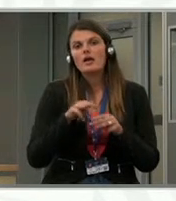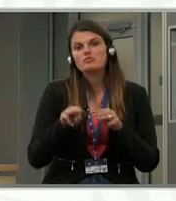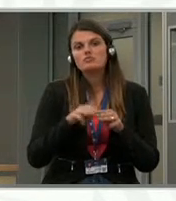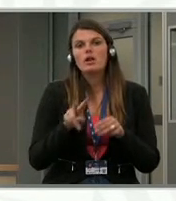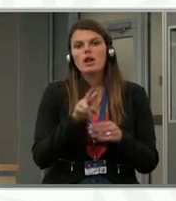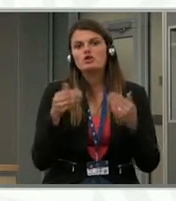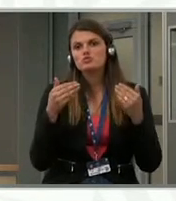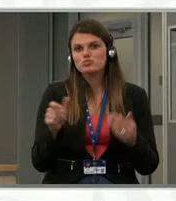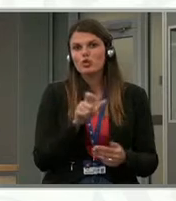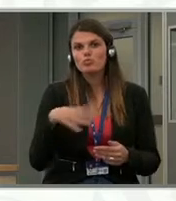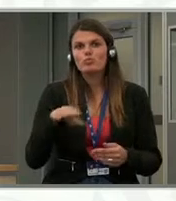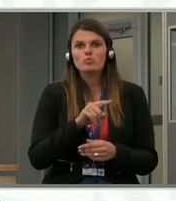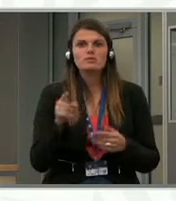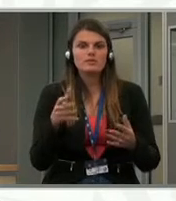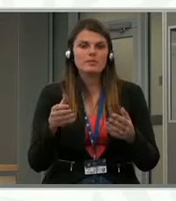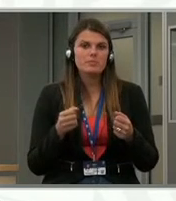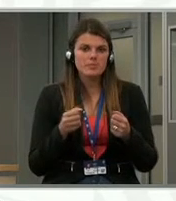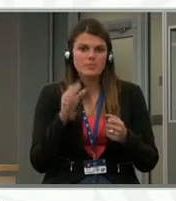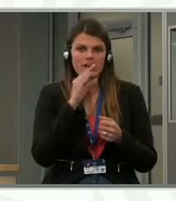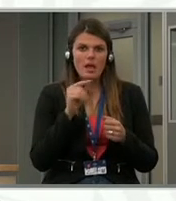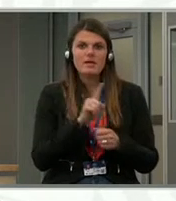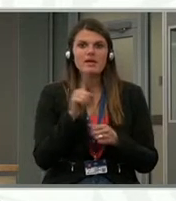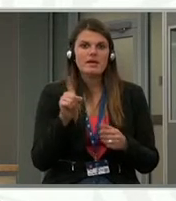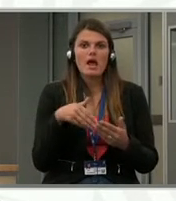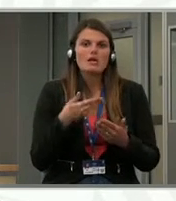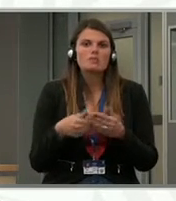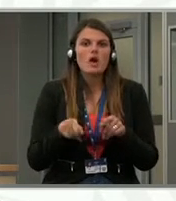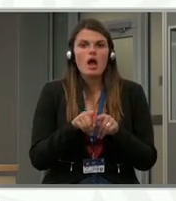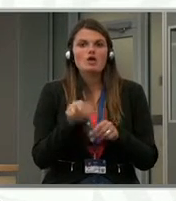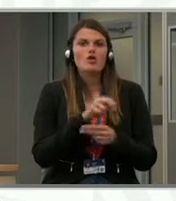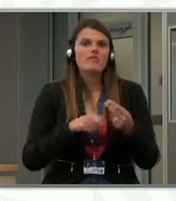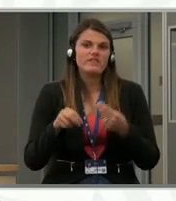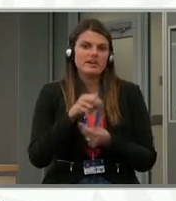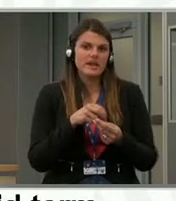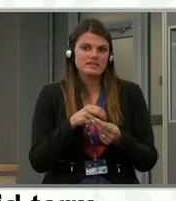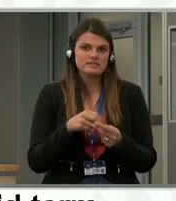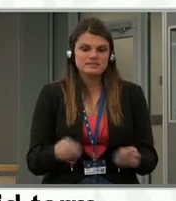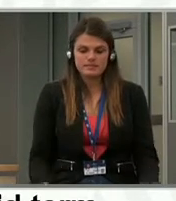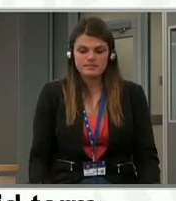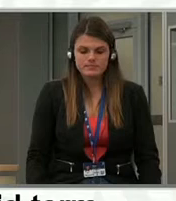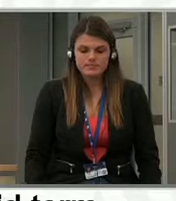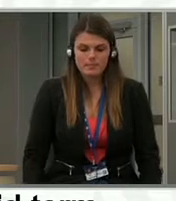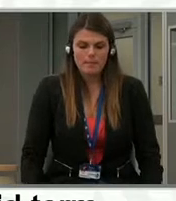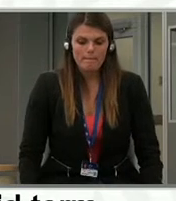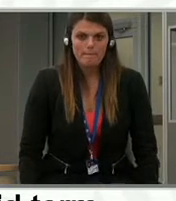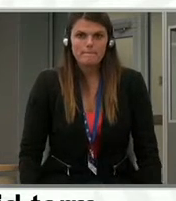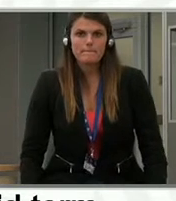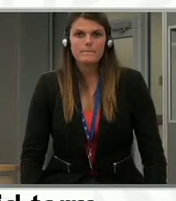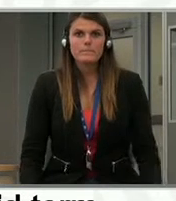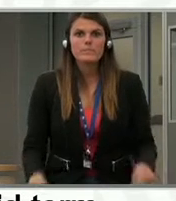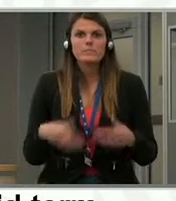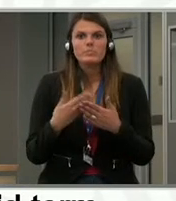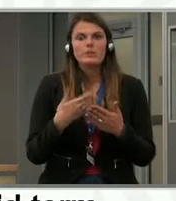already highlighted also in the conference. Midterm revision of the European Disability Strategy, call for the unlock